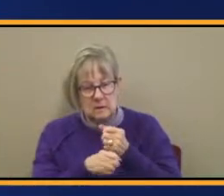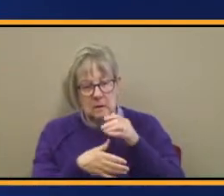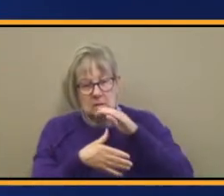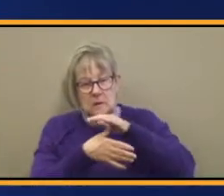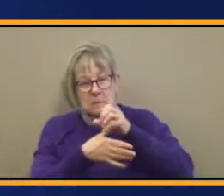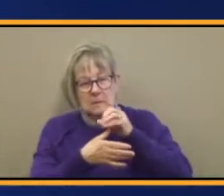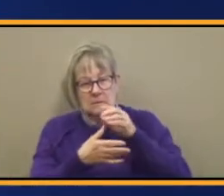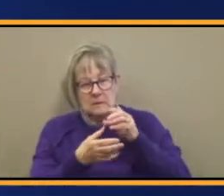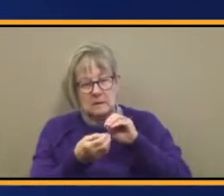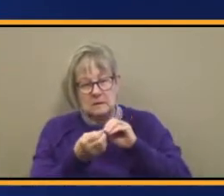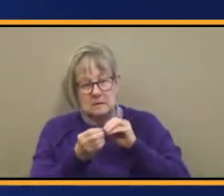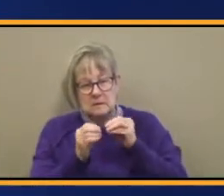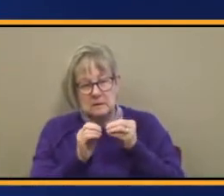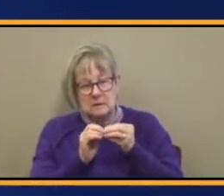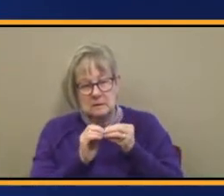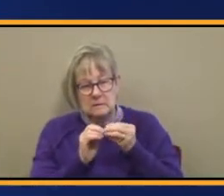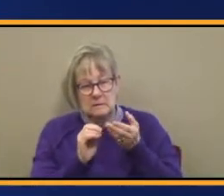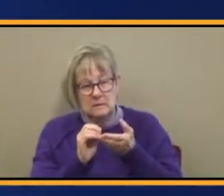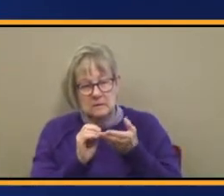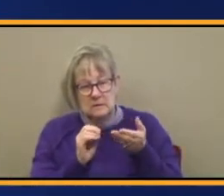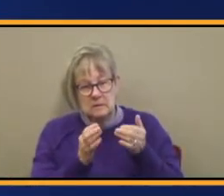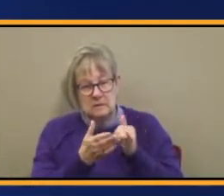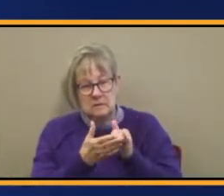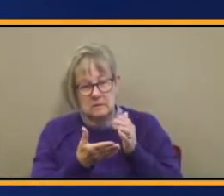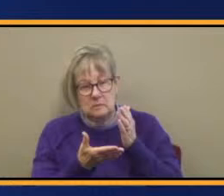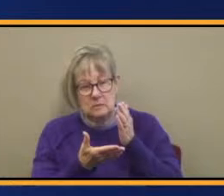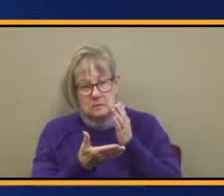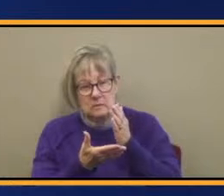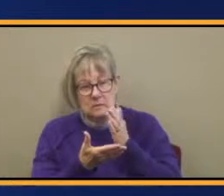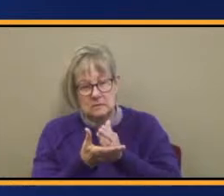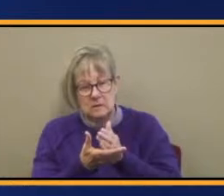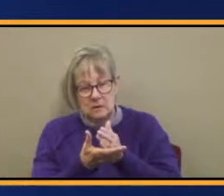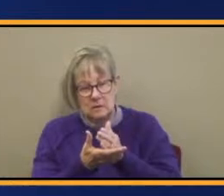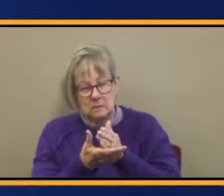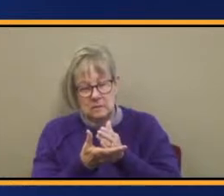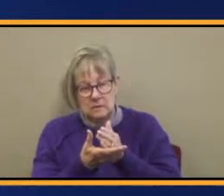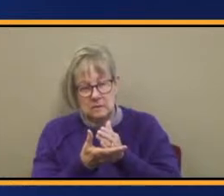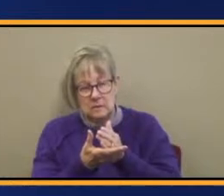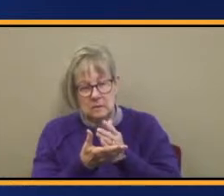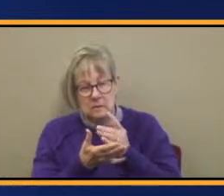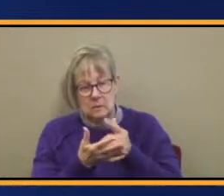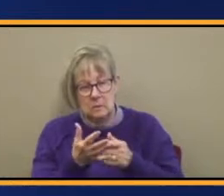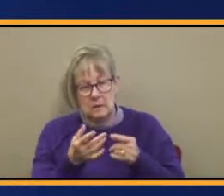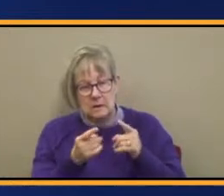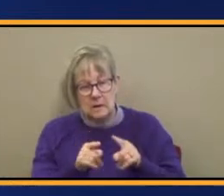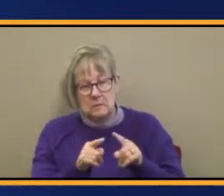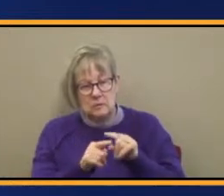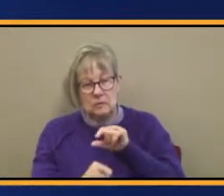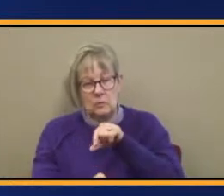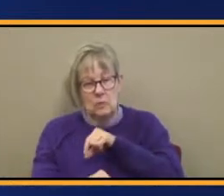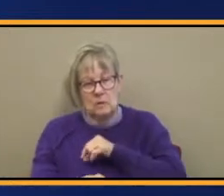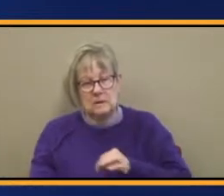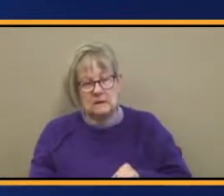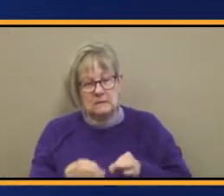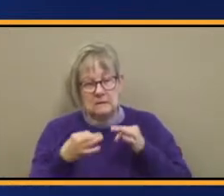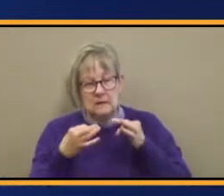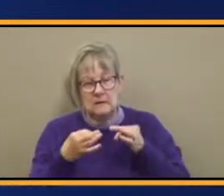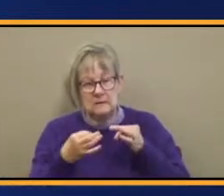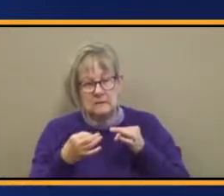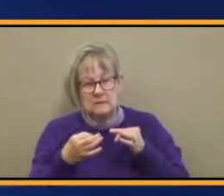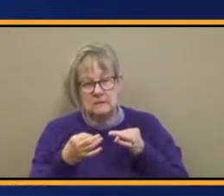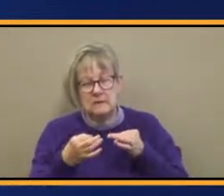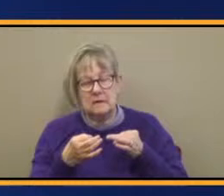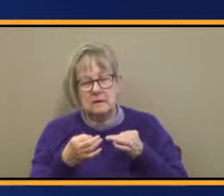number on the things that were stopped in terms of what happened quality of life wise there. I think sure. That's going to be really important